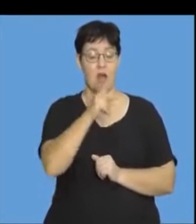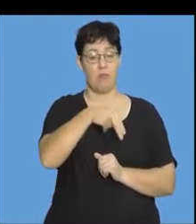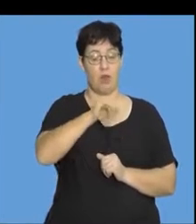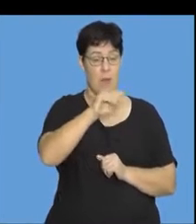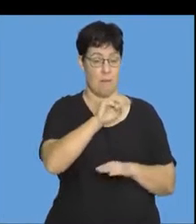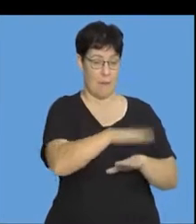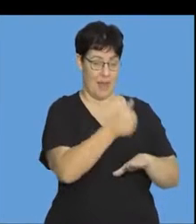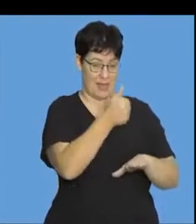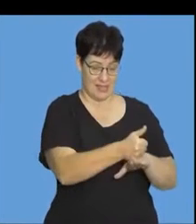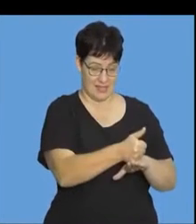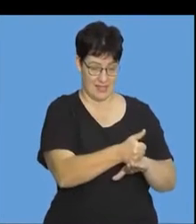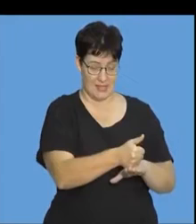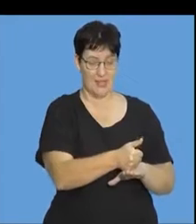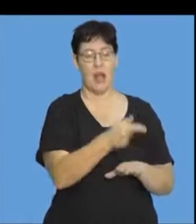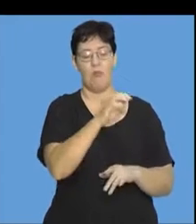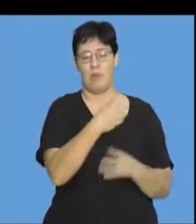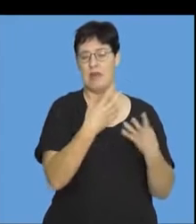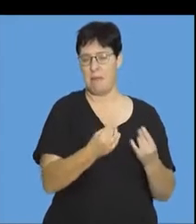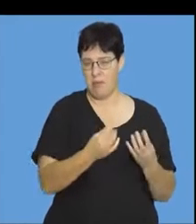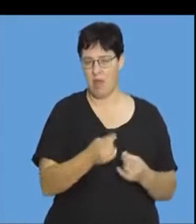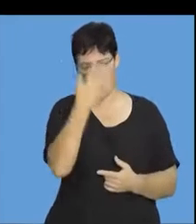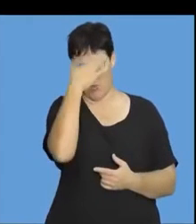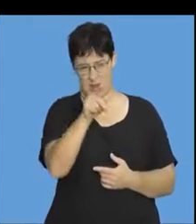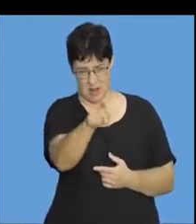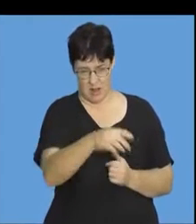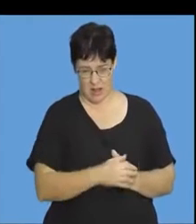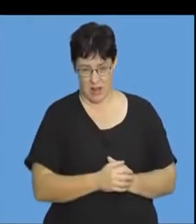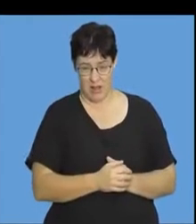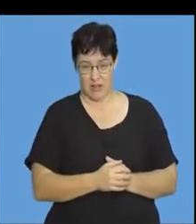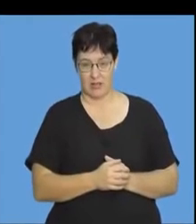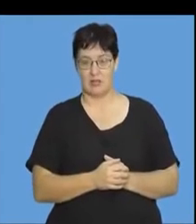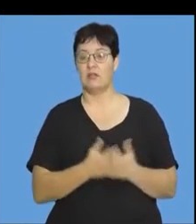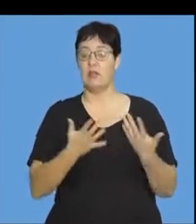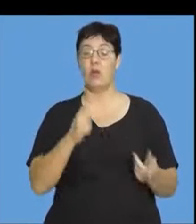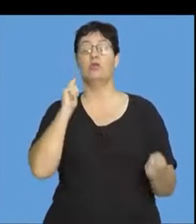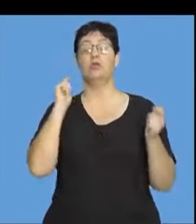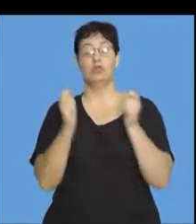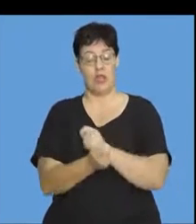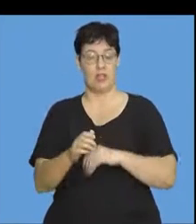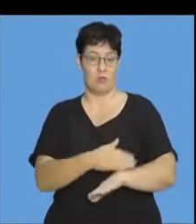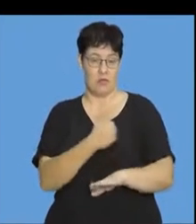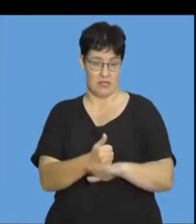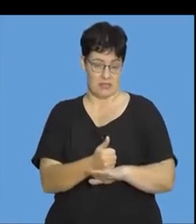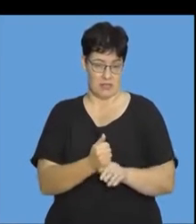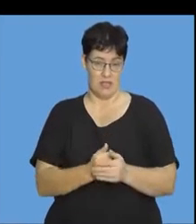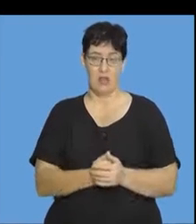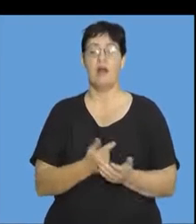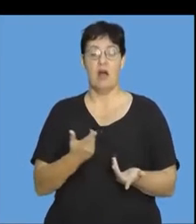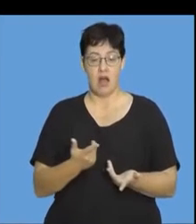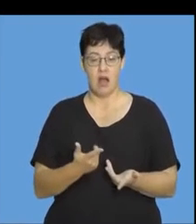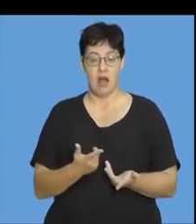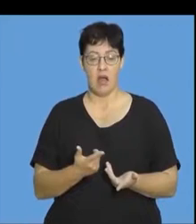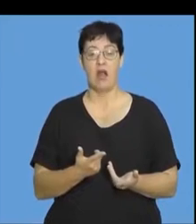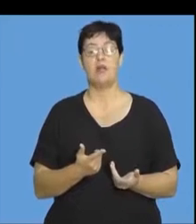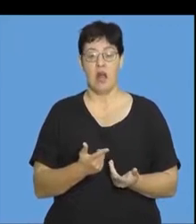base. I know that prime numbers is something you're familiar with, but now we're going to change our bases and write them as